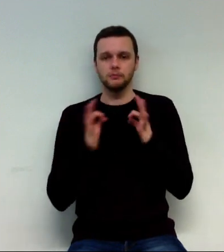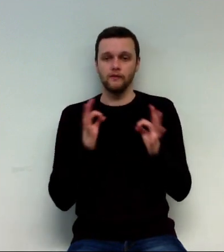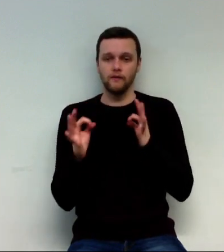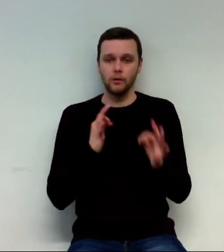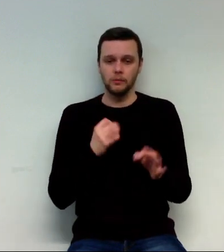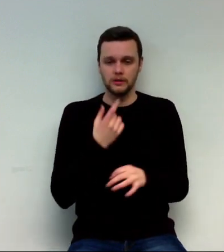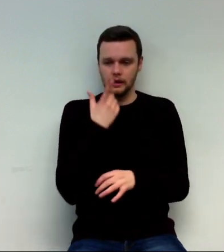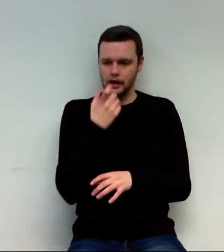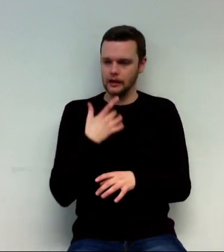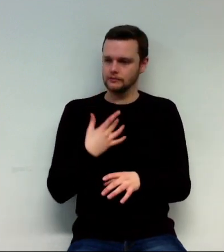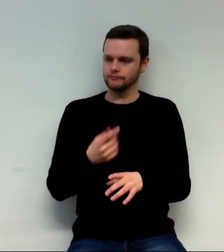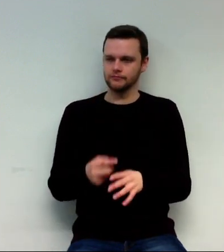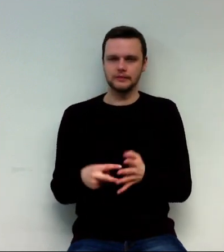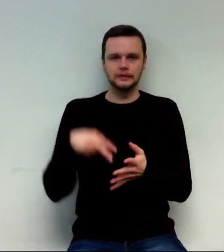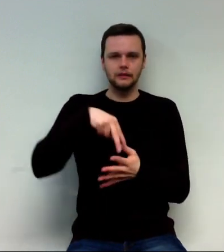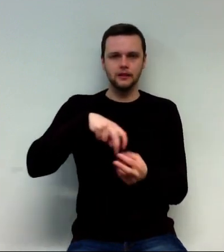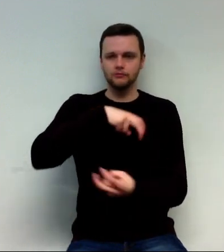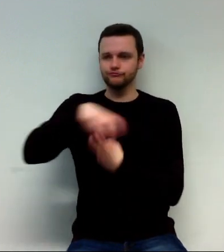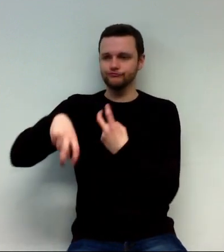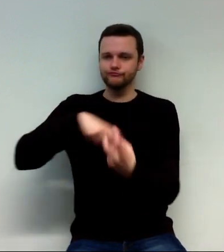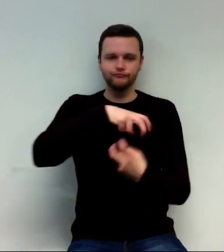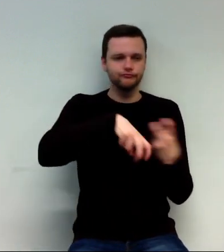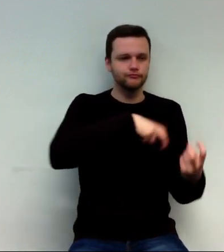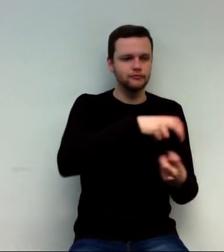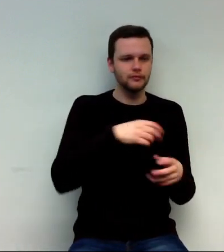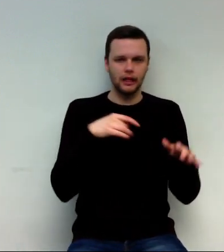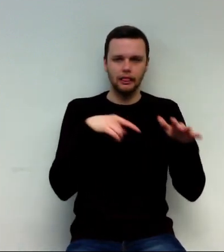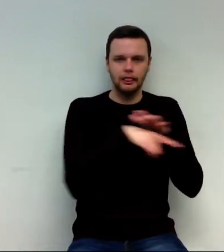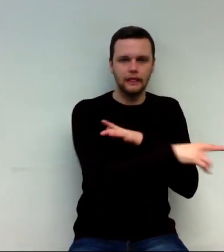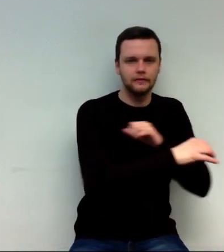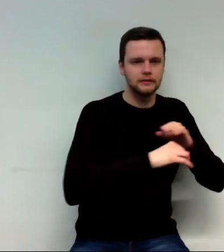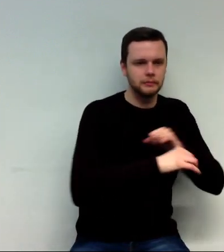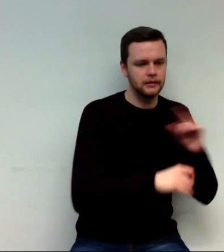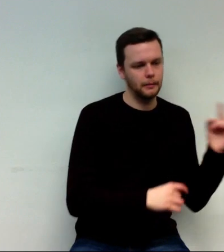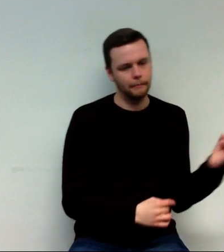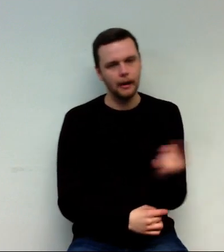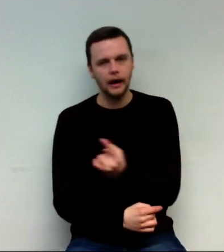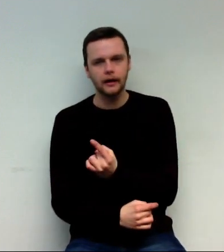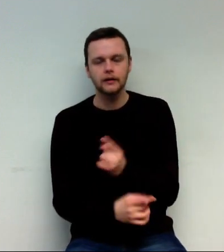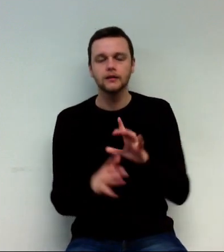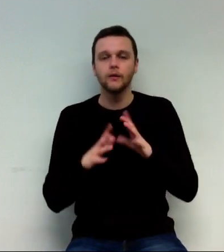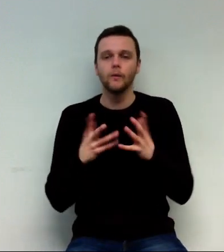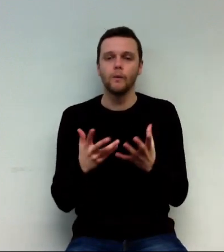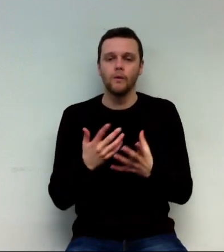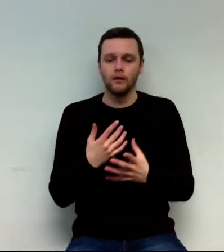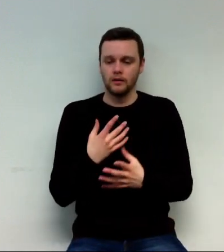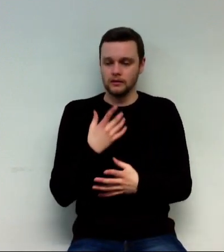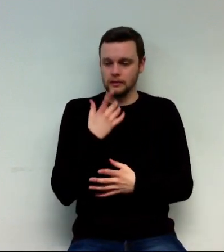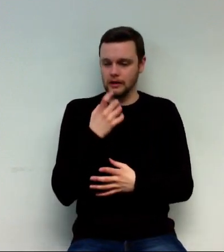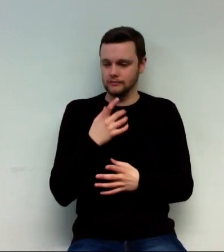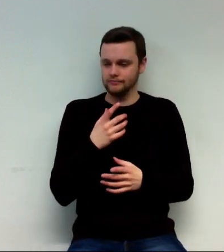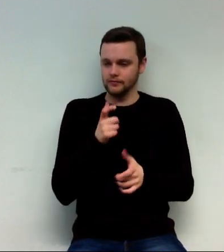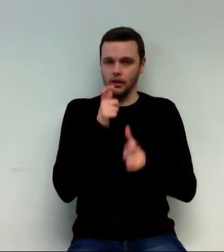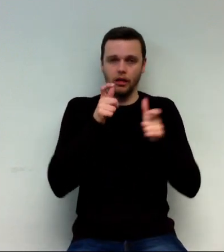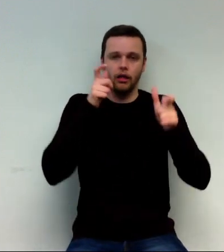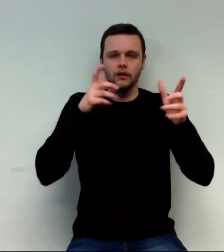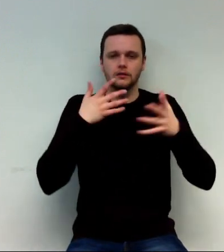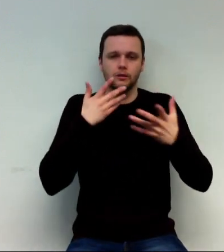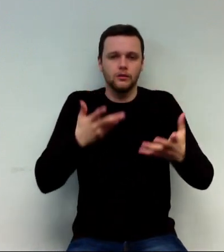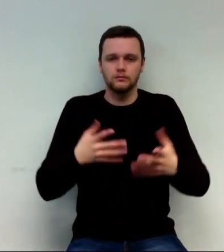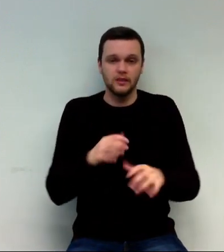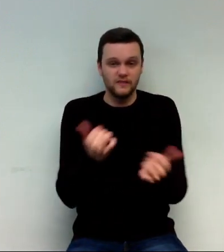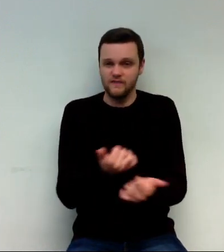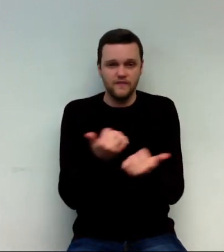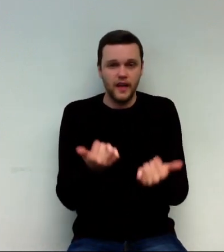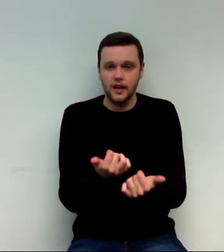okay for them to get up and move around. It'll be okay for them to leave the space and come back in. It'll be okay for them to make noises. And that's all